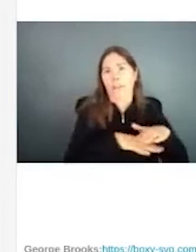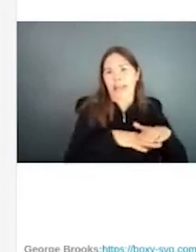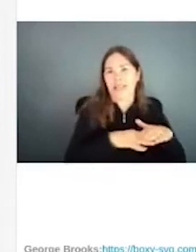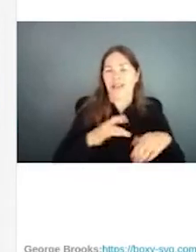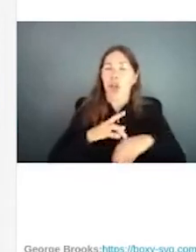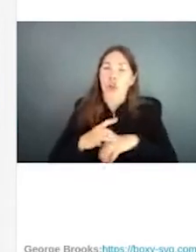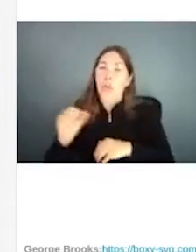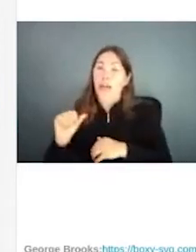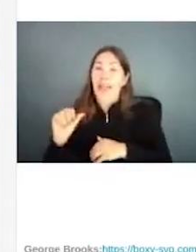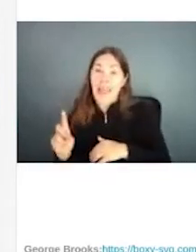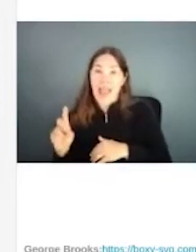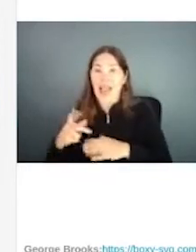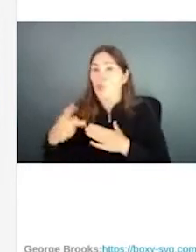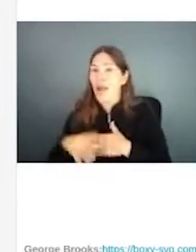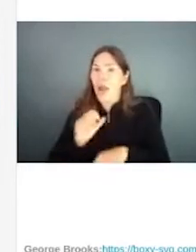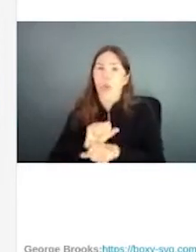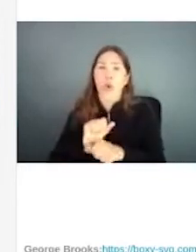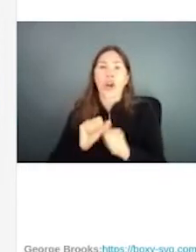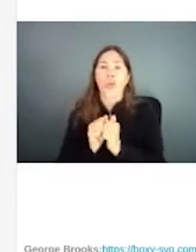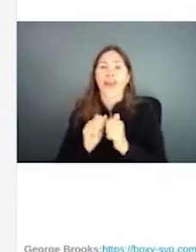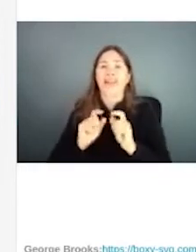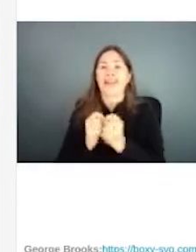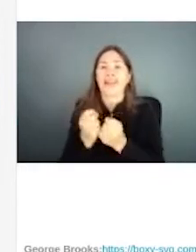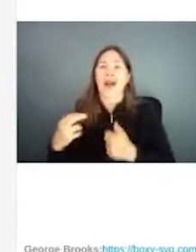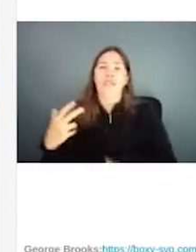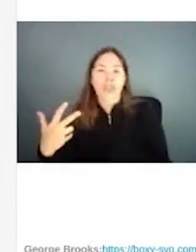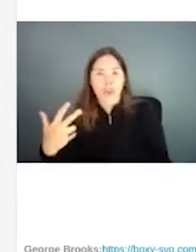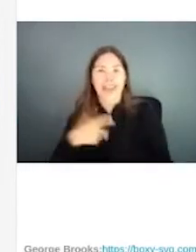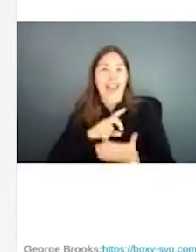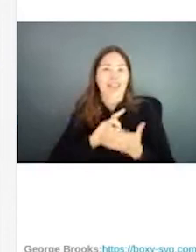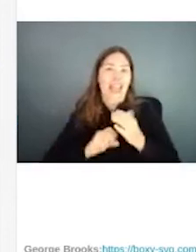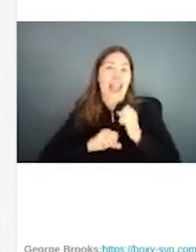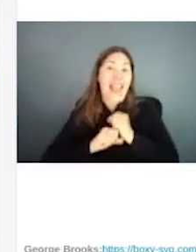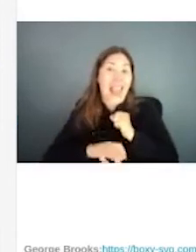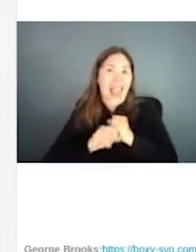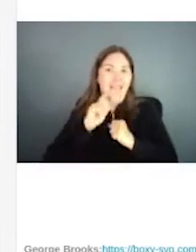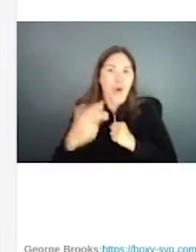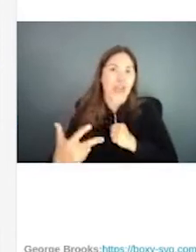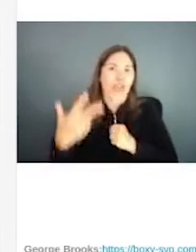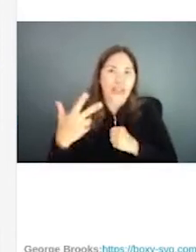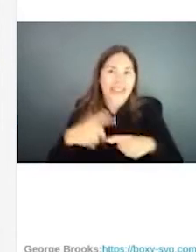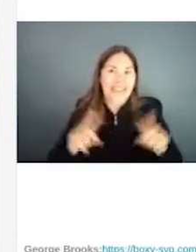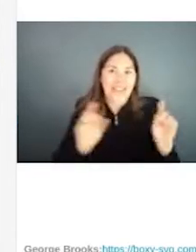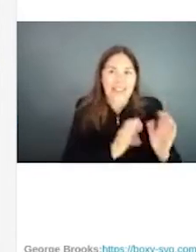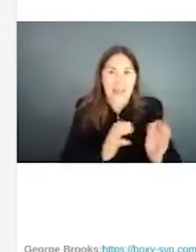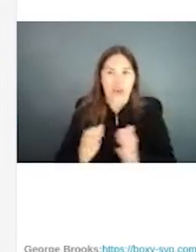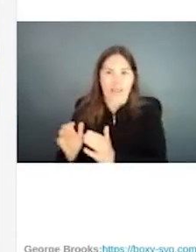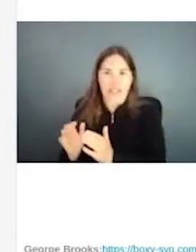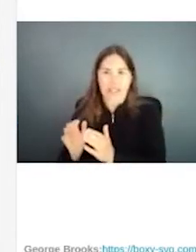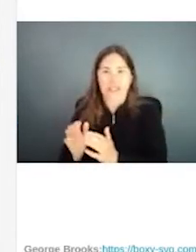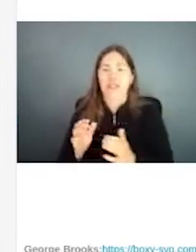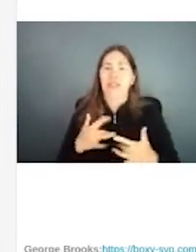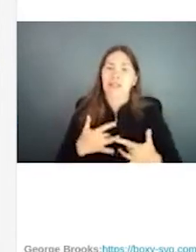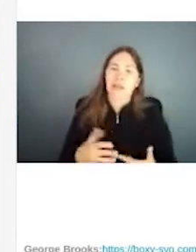ad project, they work in teams of 3. They got to design an ad for 3 different demographics, typically the